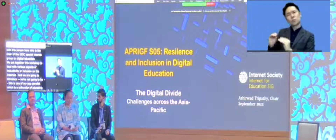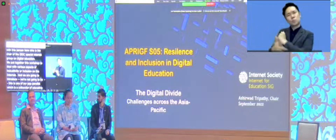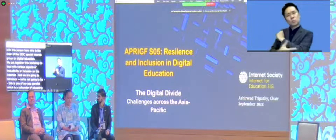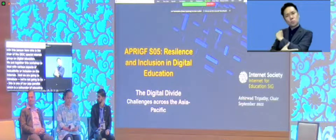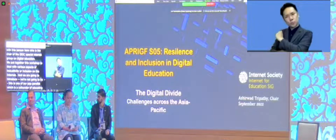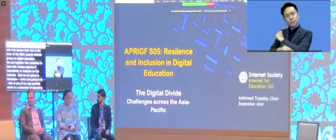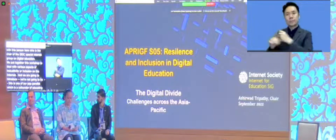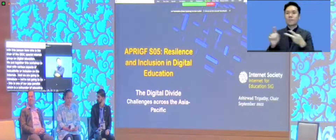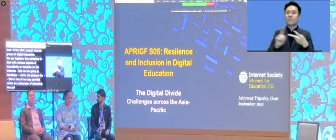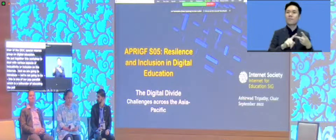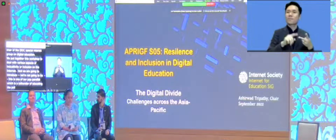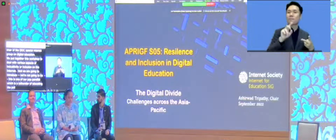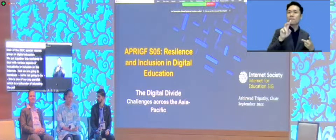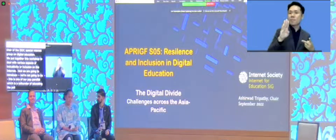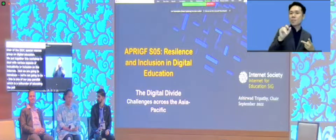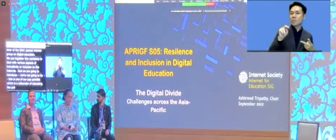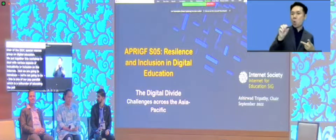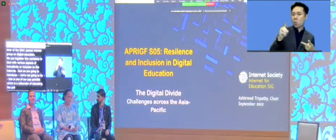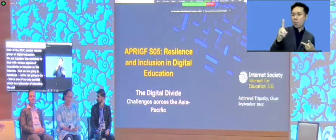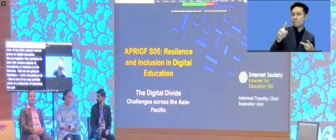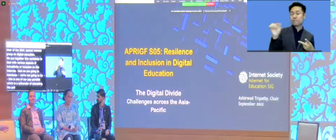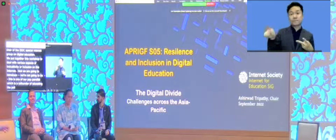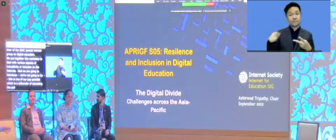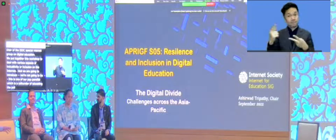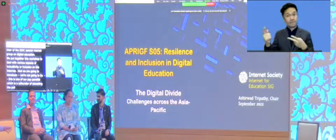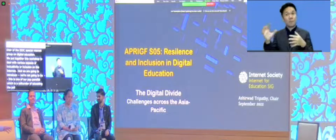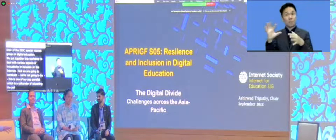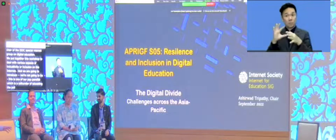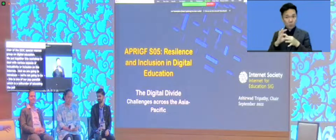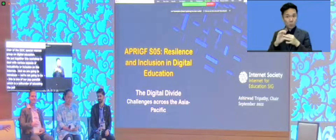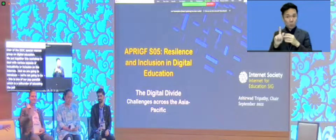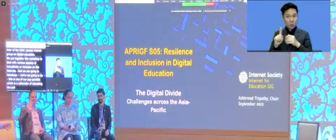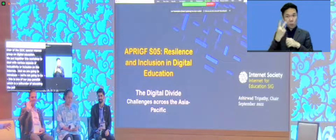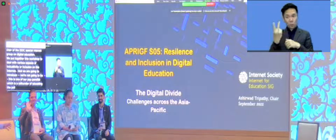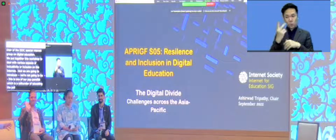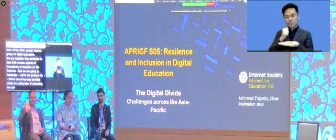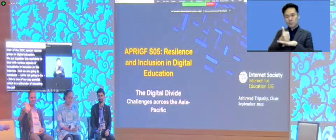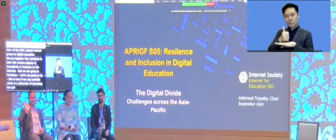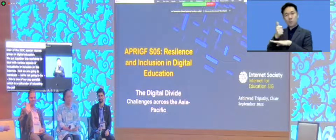Binod, Basnet, also a co-founder of Educating Nepal.